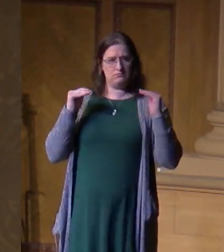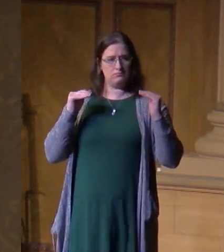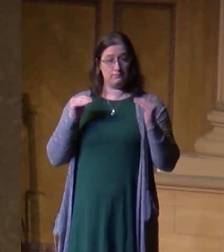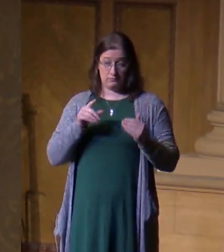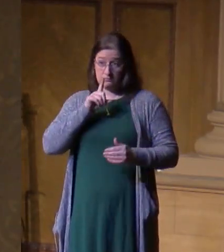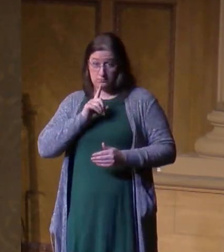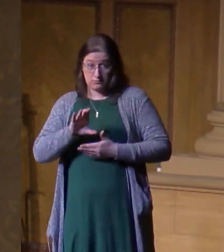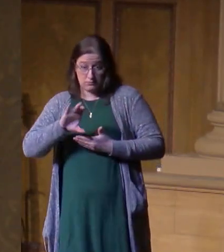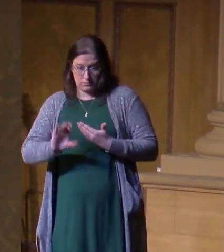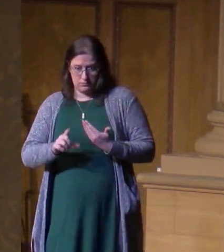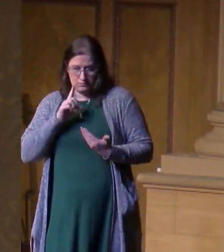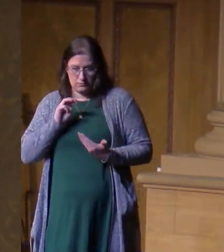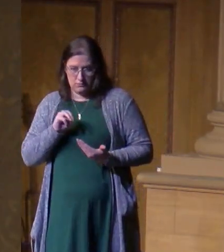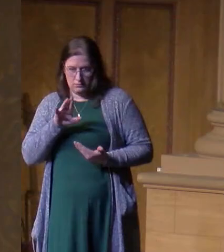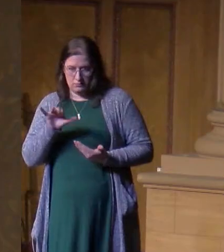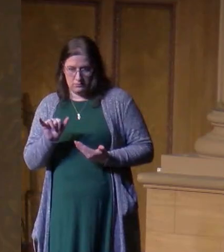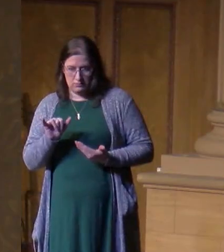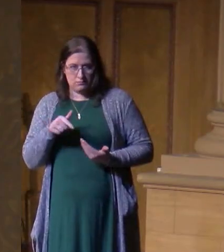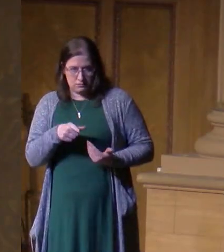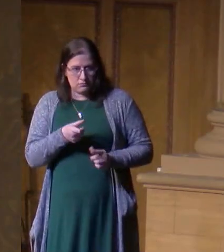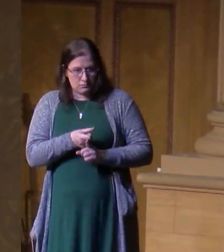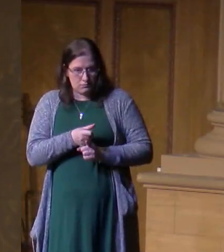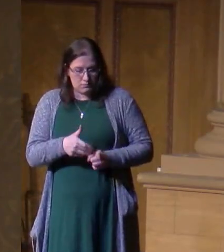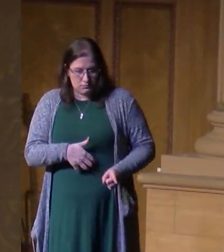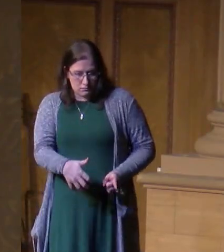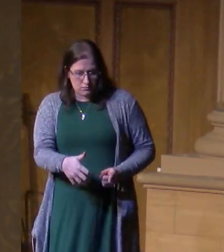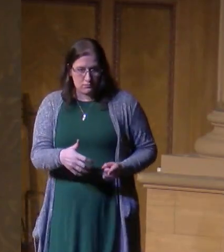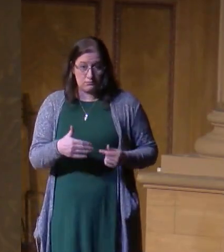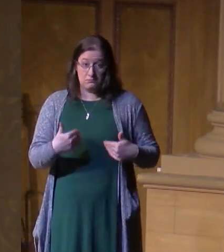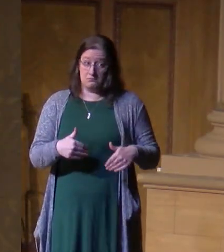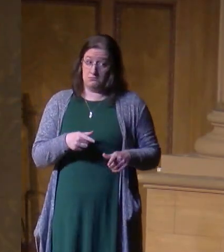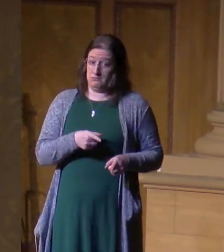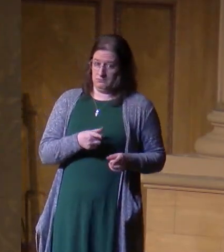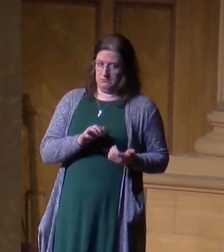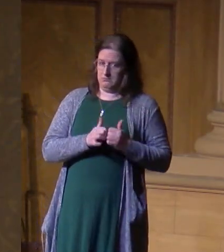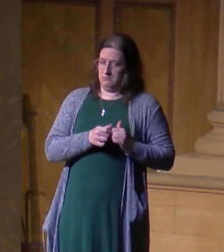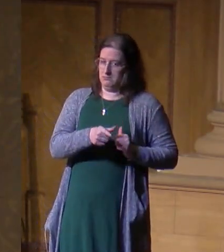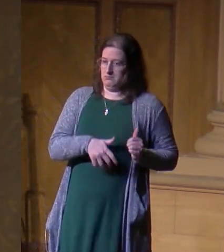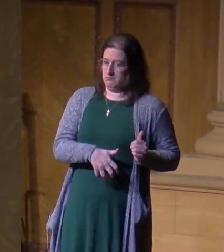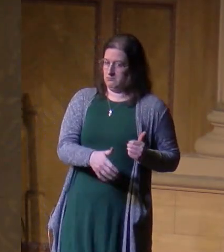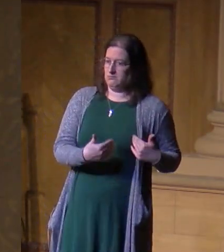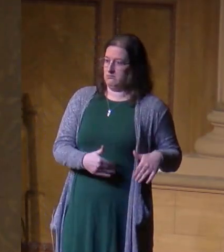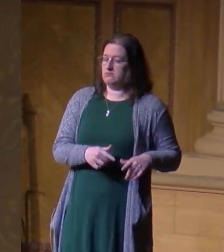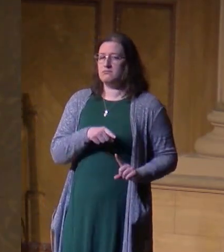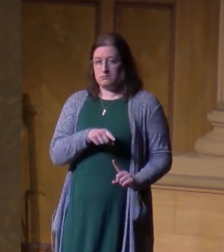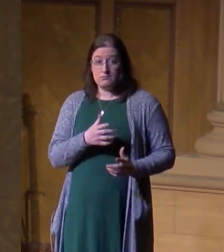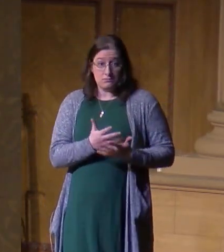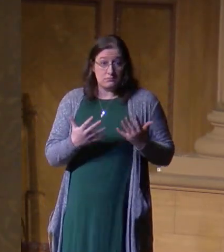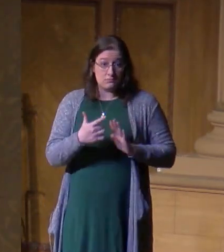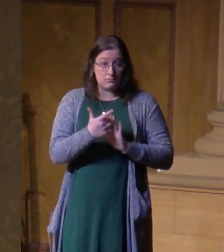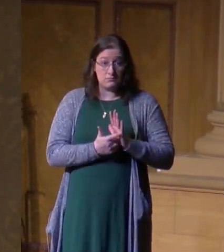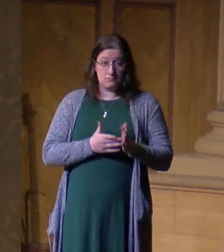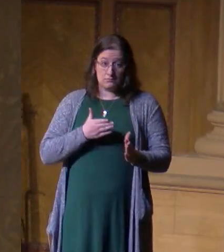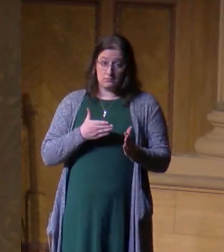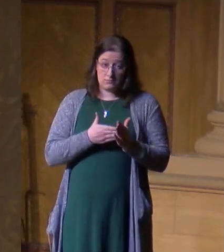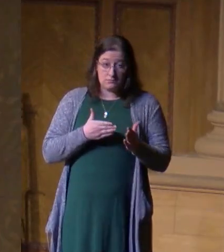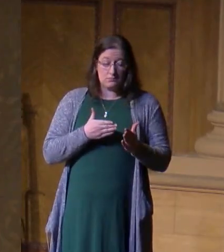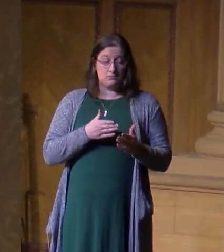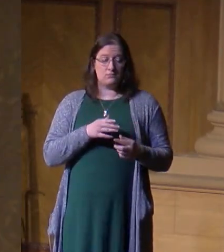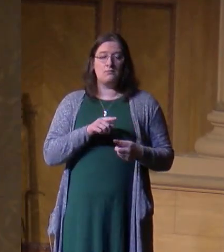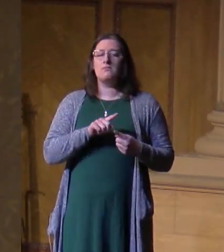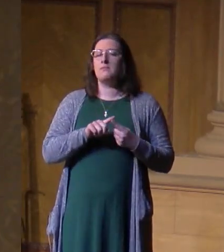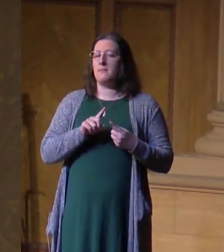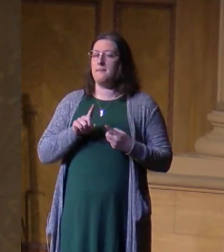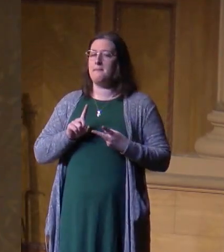real consequences for Mary's condition and supposed acts that led to that. However, he was also